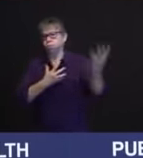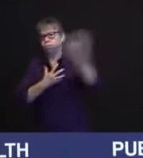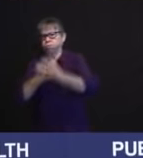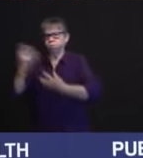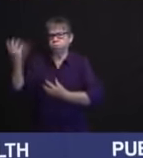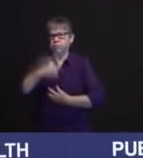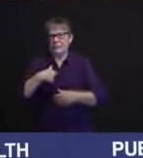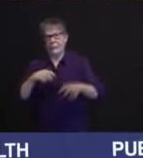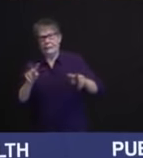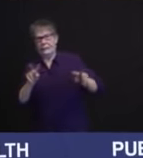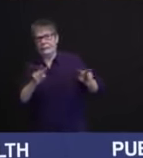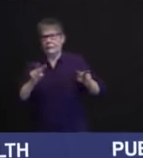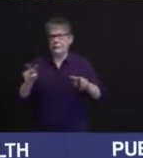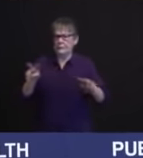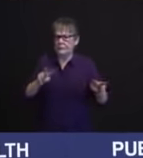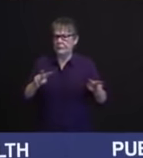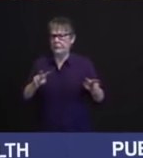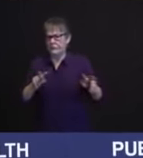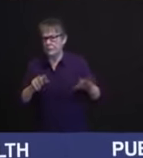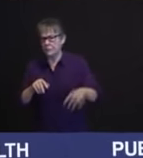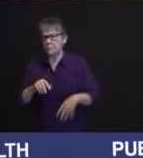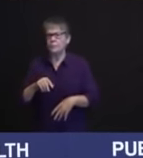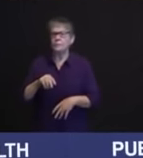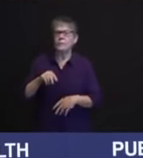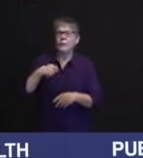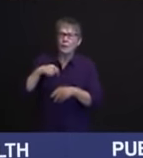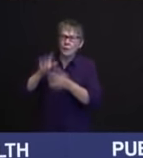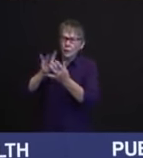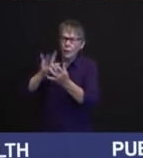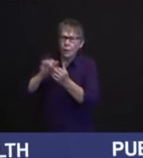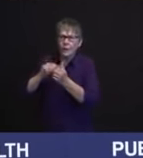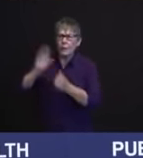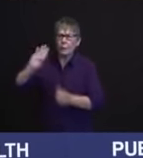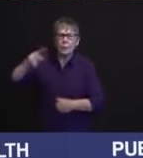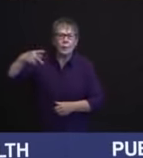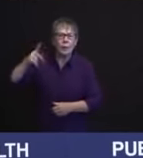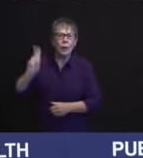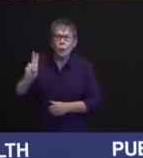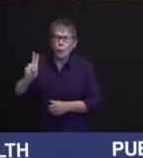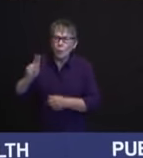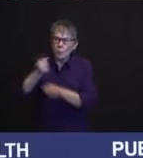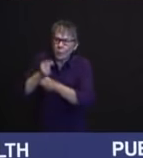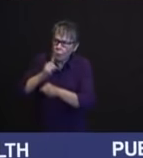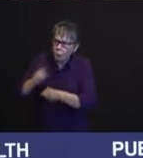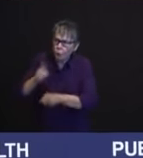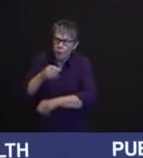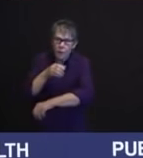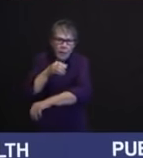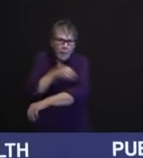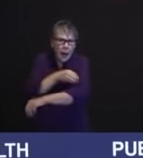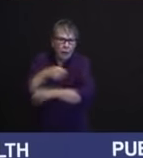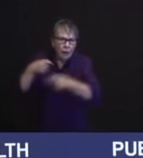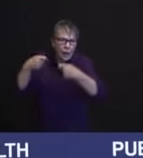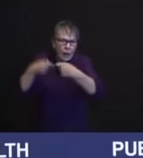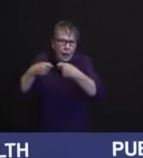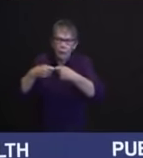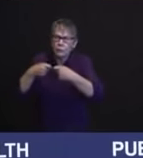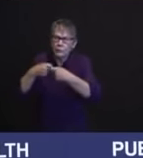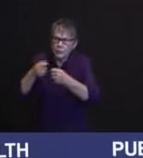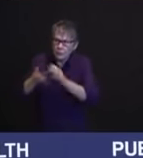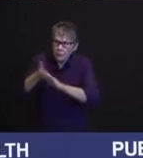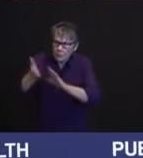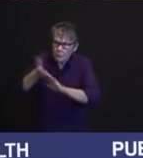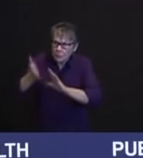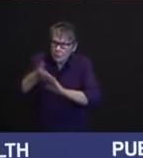Operations Center. And with regard to our recruit, he remains in critical condition, and out